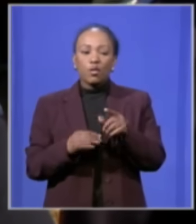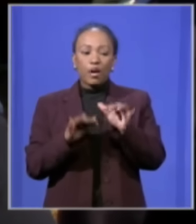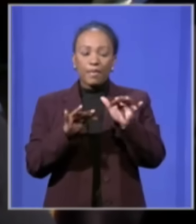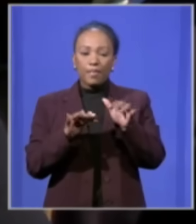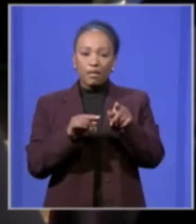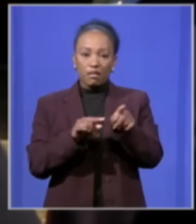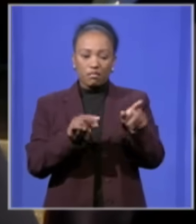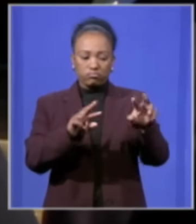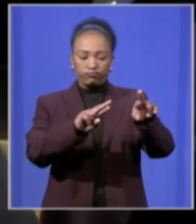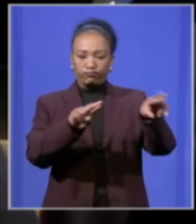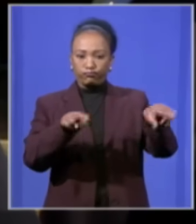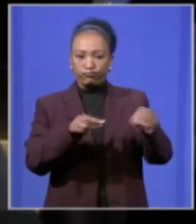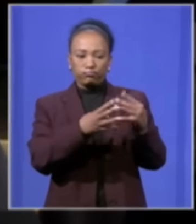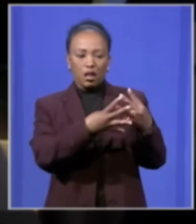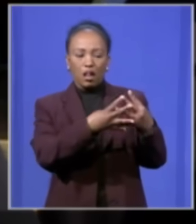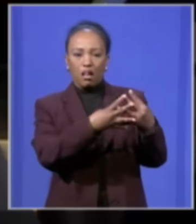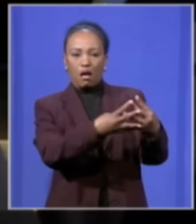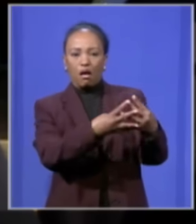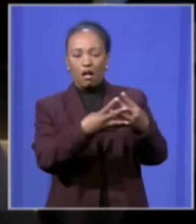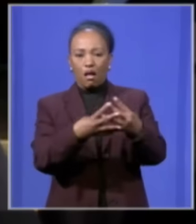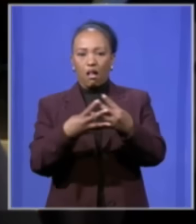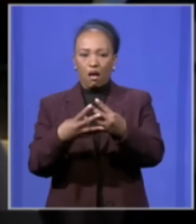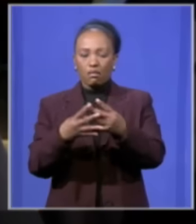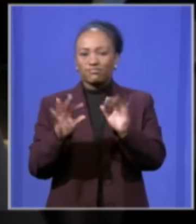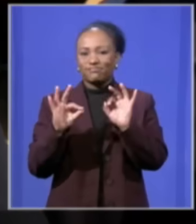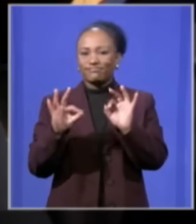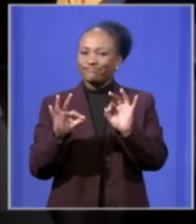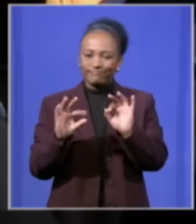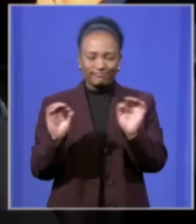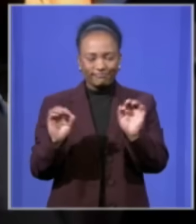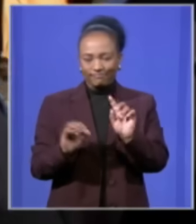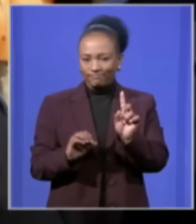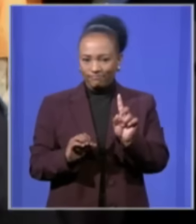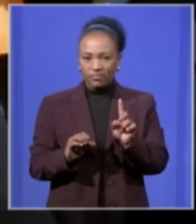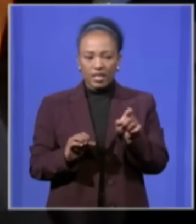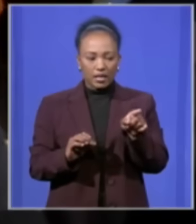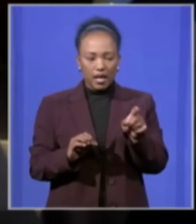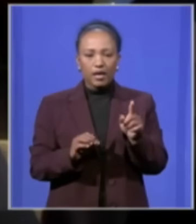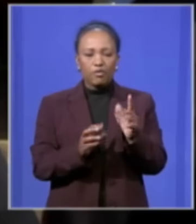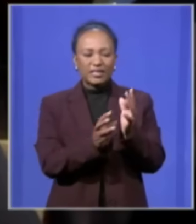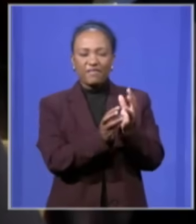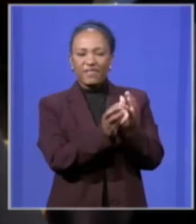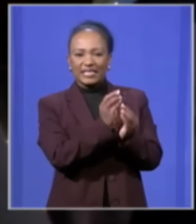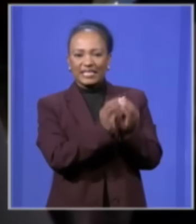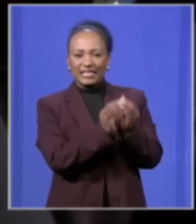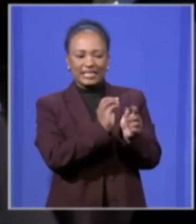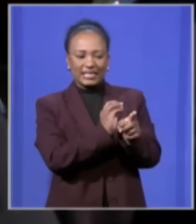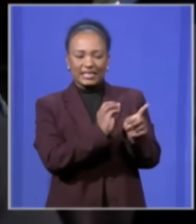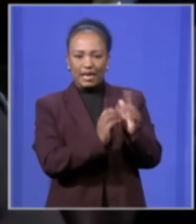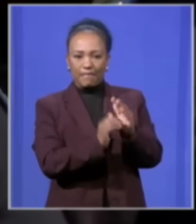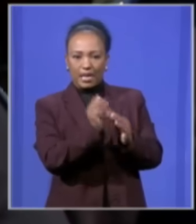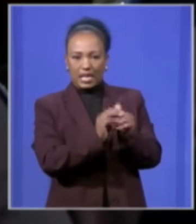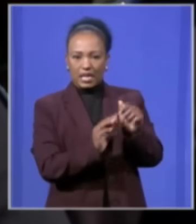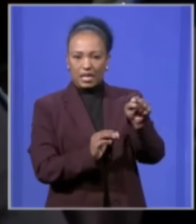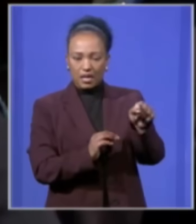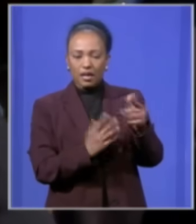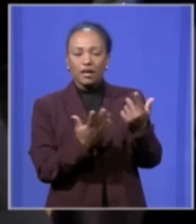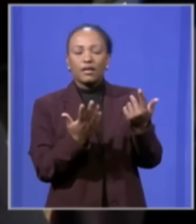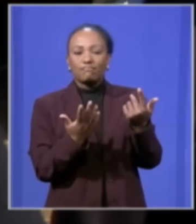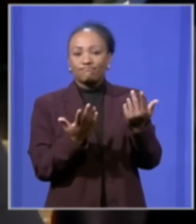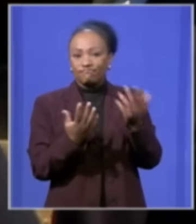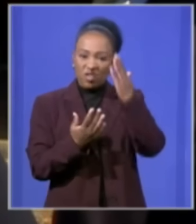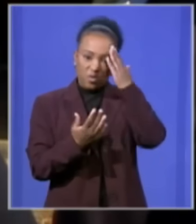cells itself were not up to standard, so they had to be fixed and renovated. And you know that